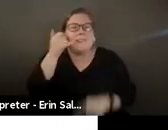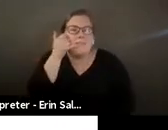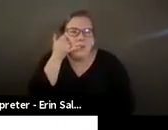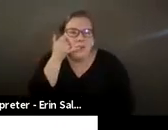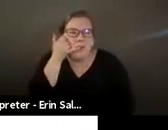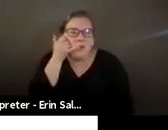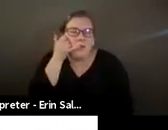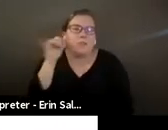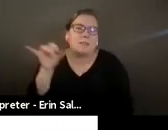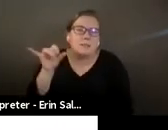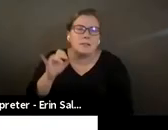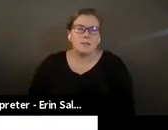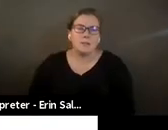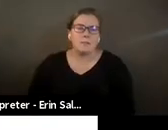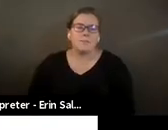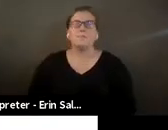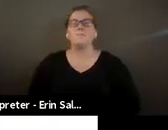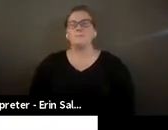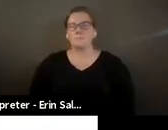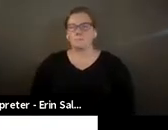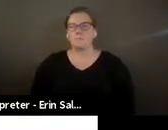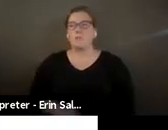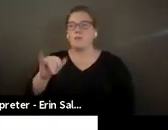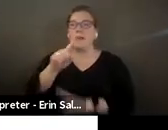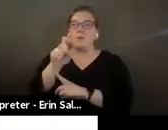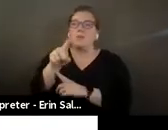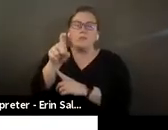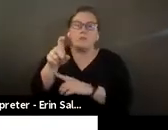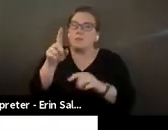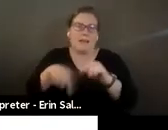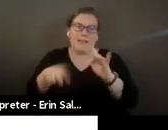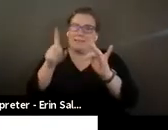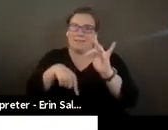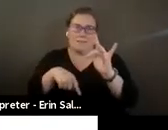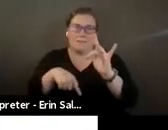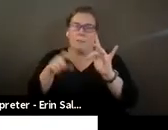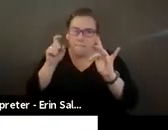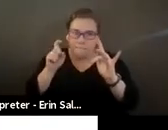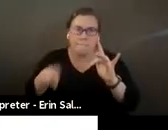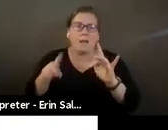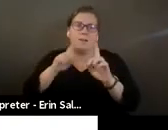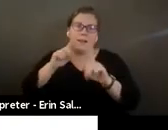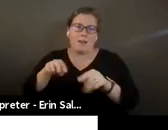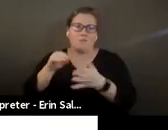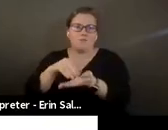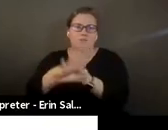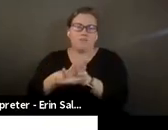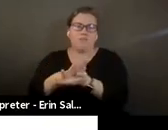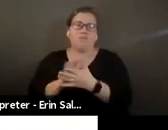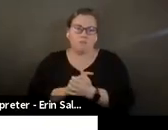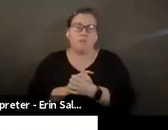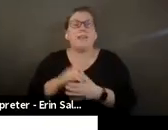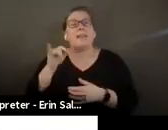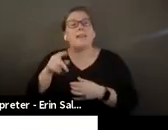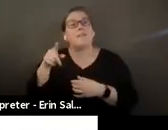So that question must be answered. Obviously, if they're unable to use an amplified phone